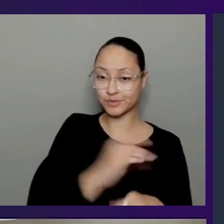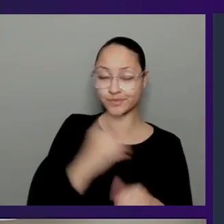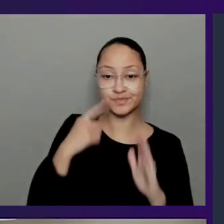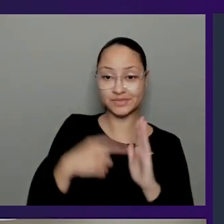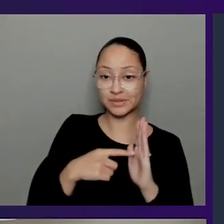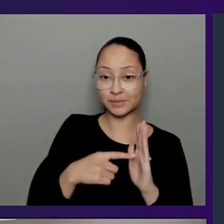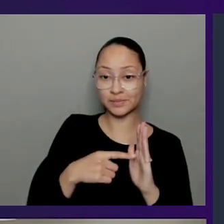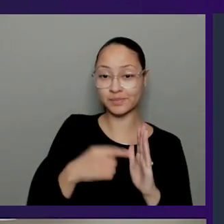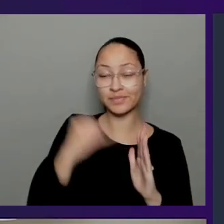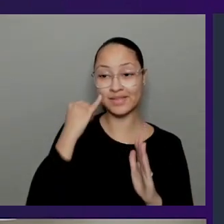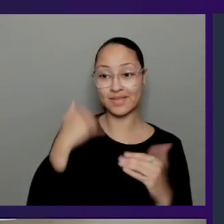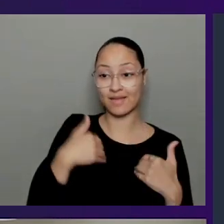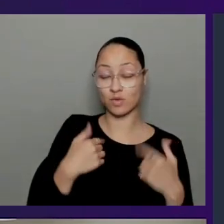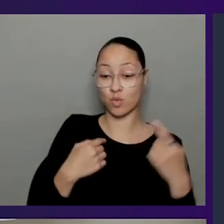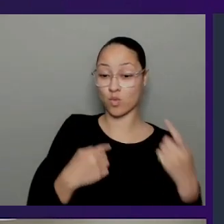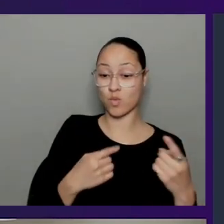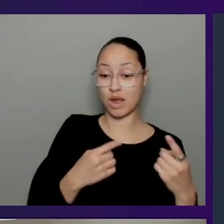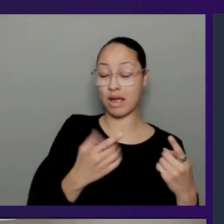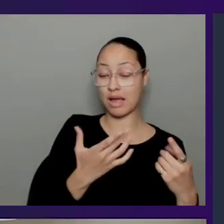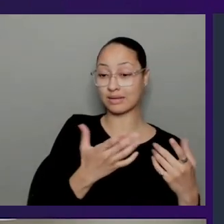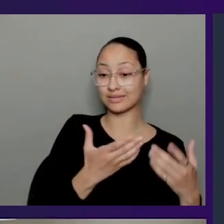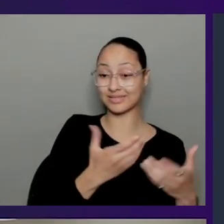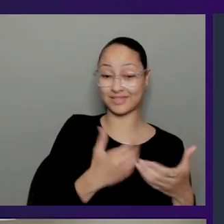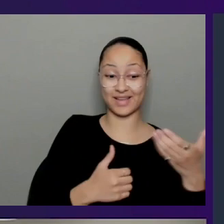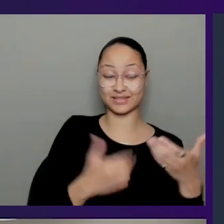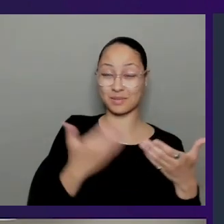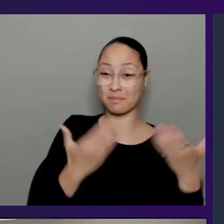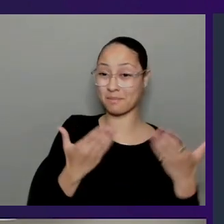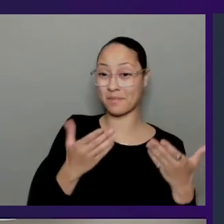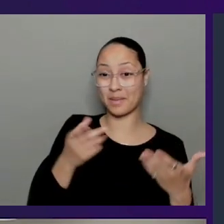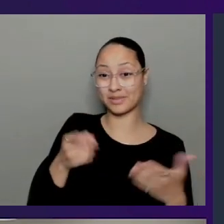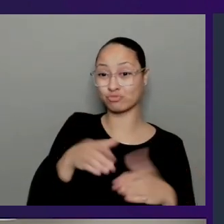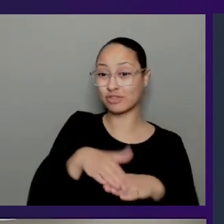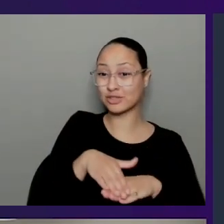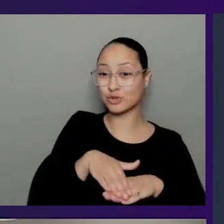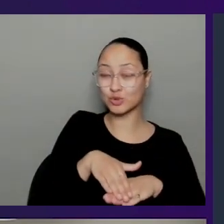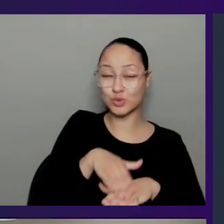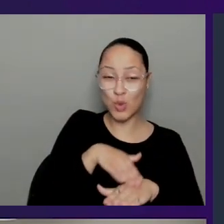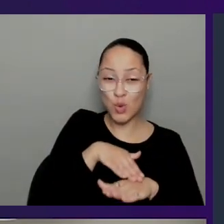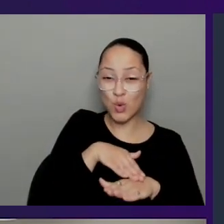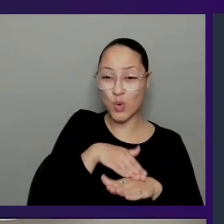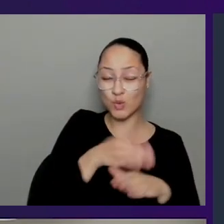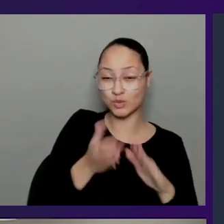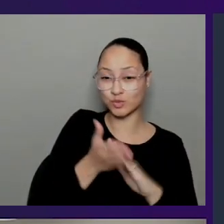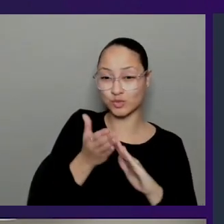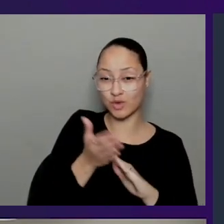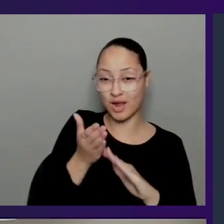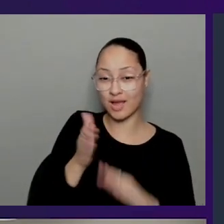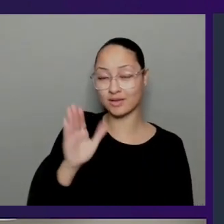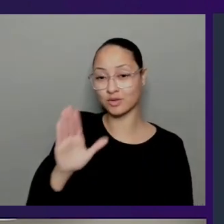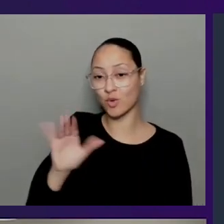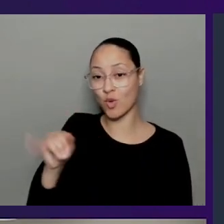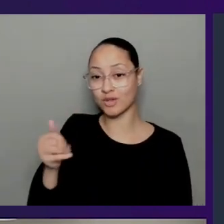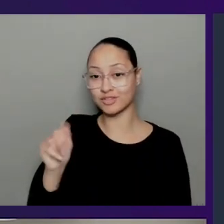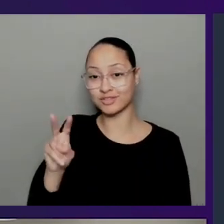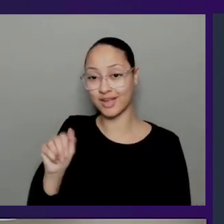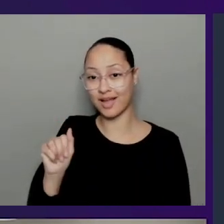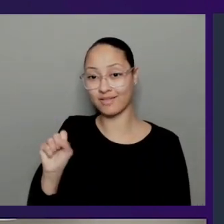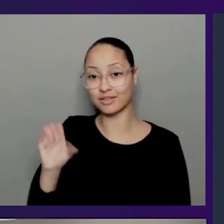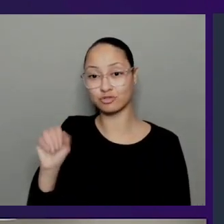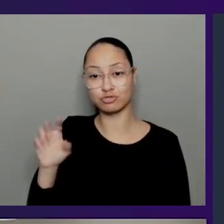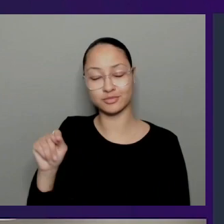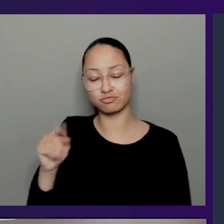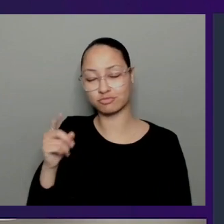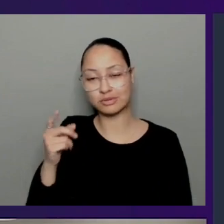very slow to run. And because you're delivering everything as packaged JavaScript, it's not possible for the search engines